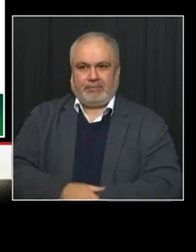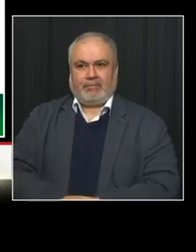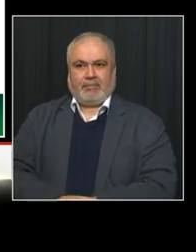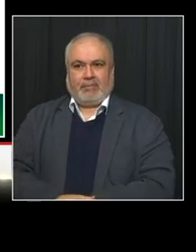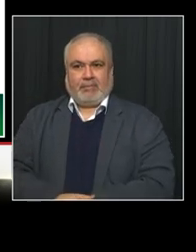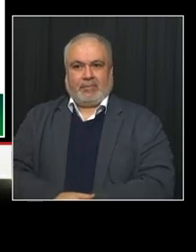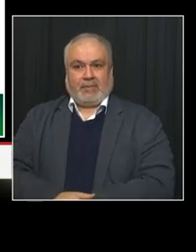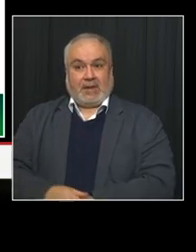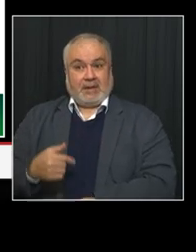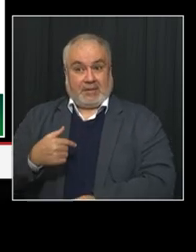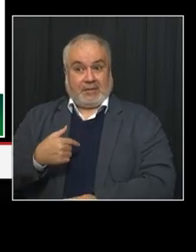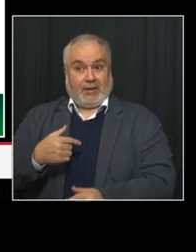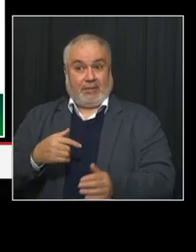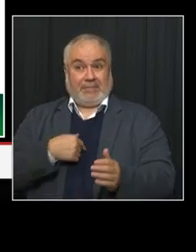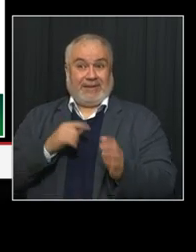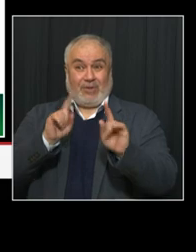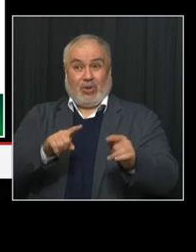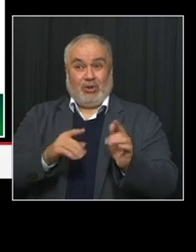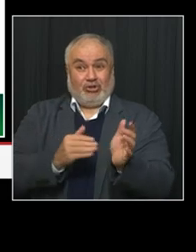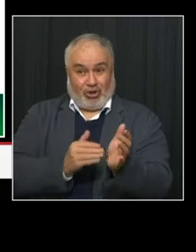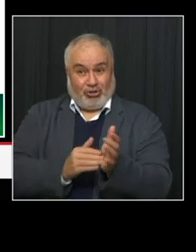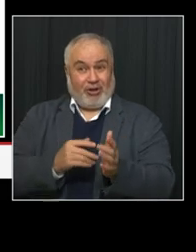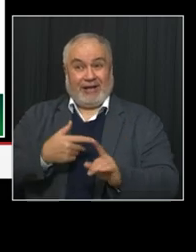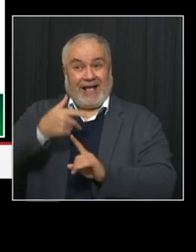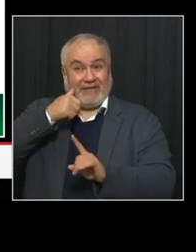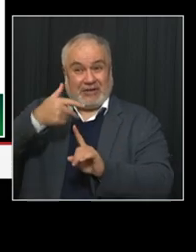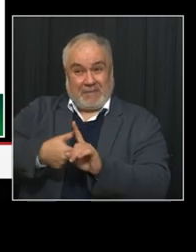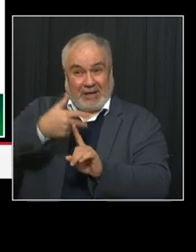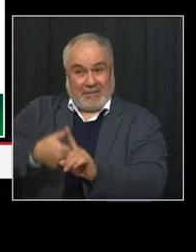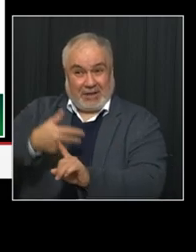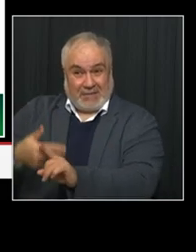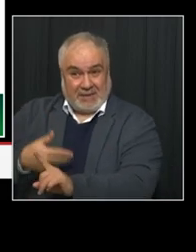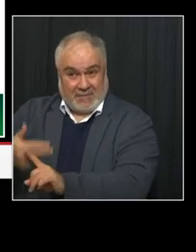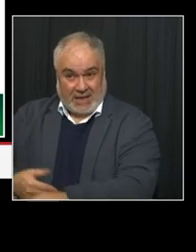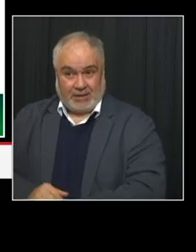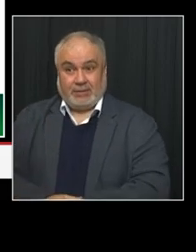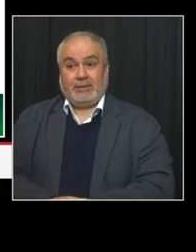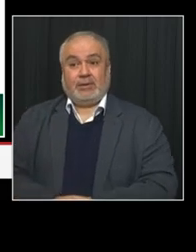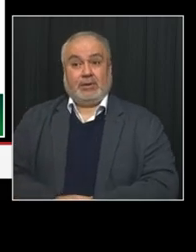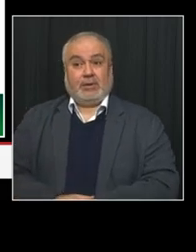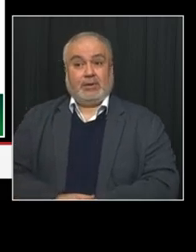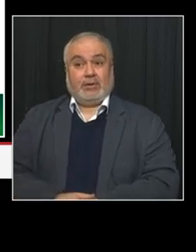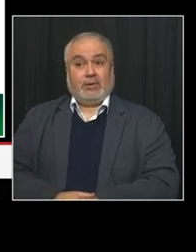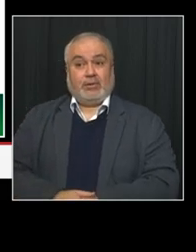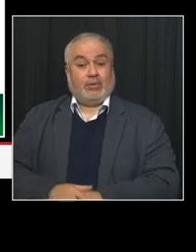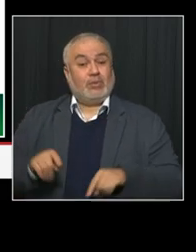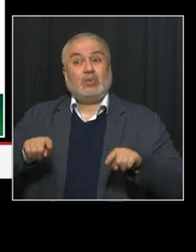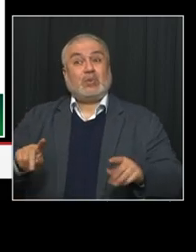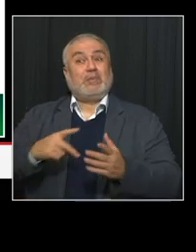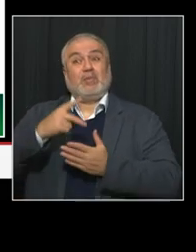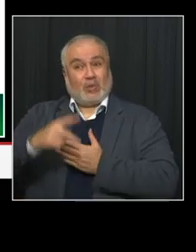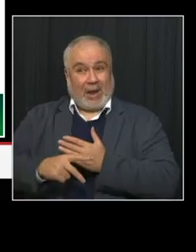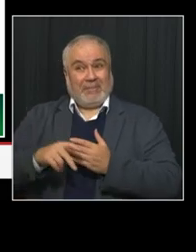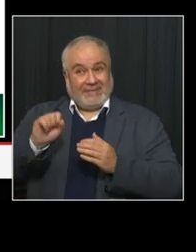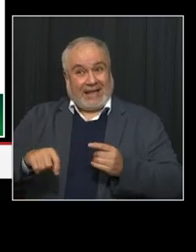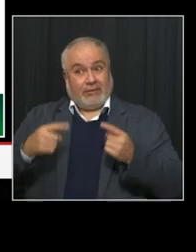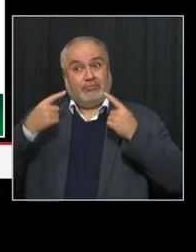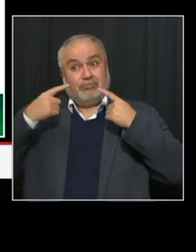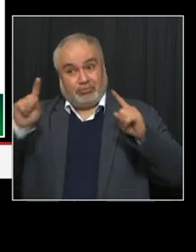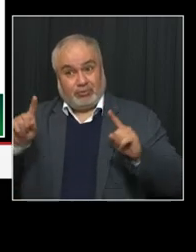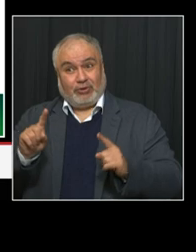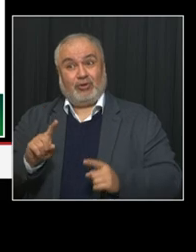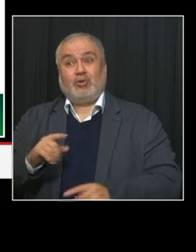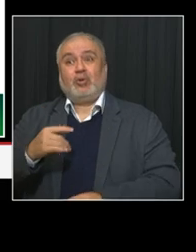months. I did so well during the program that the doctor said for me to come back